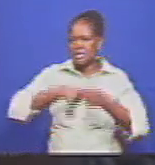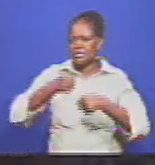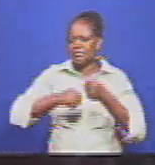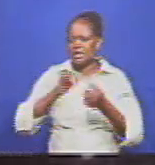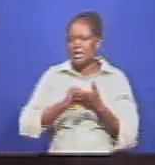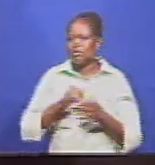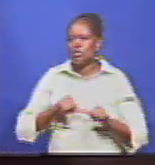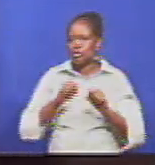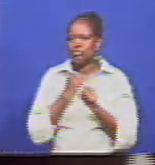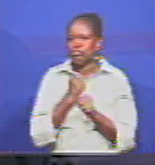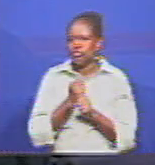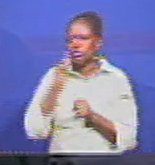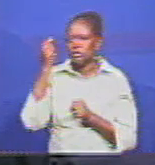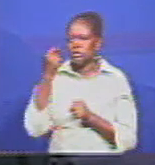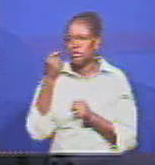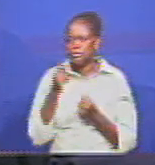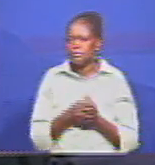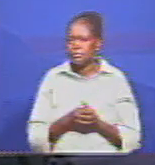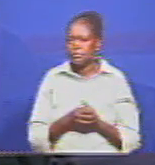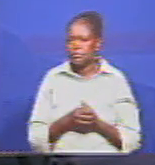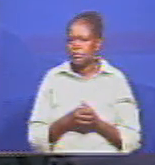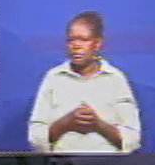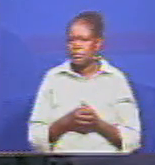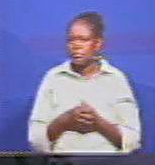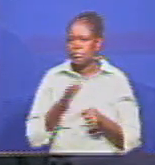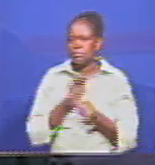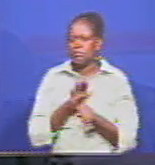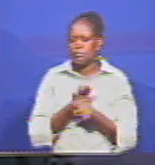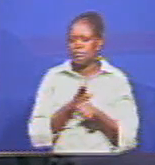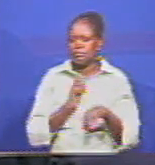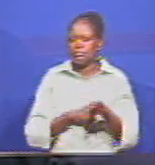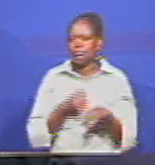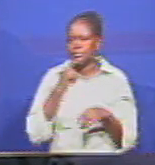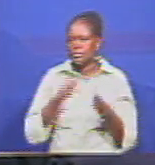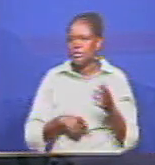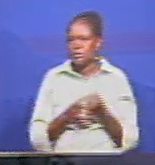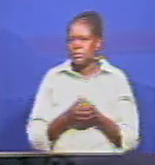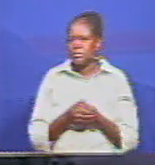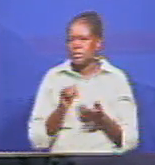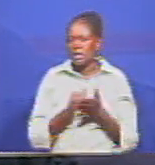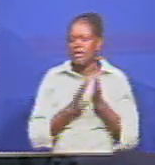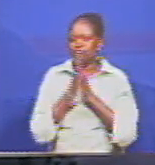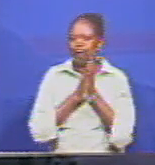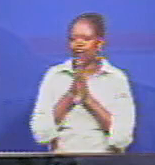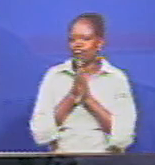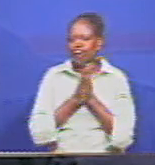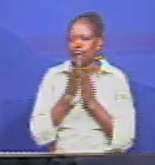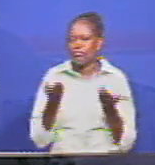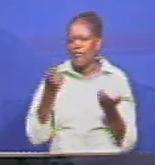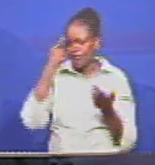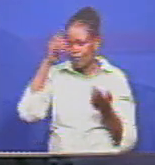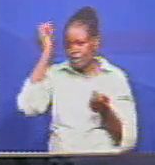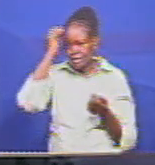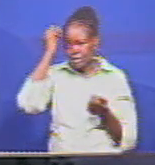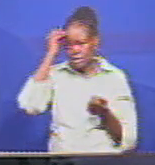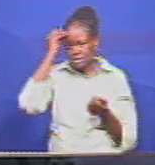doing, yes. here in Kenya. Mm-hmm. And mostly, I can say that I have a passion for education,